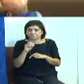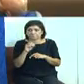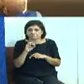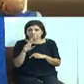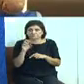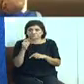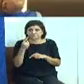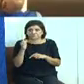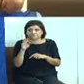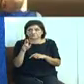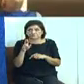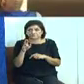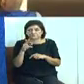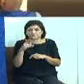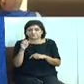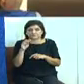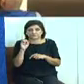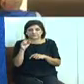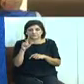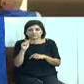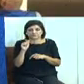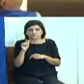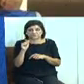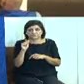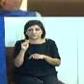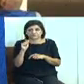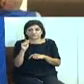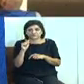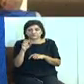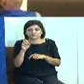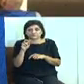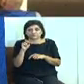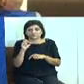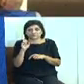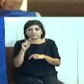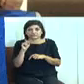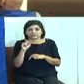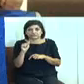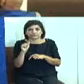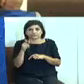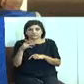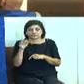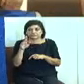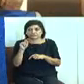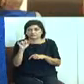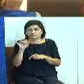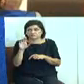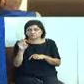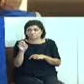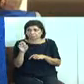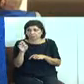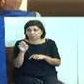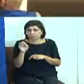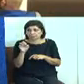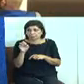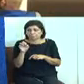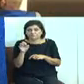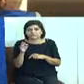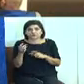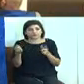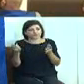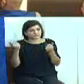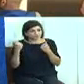Roger, Pamela Fairbanks, and Onetta and Patrice in. Beginning, would you come forward and stand on number